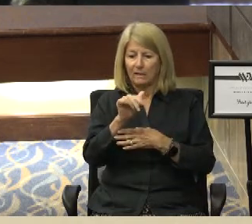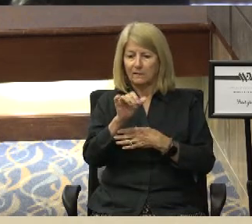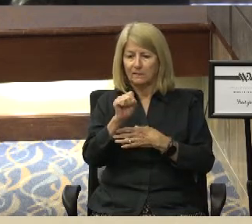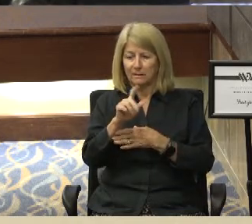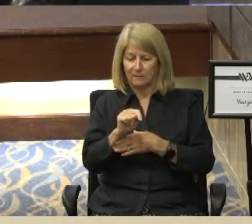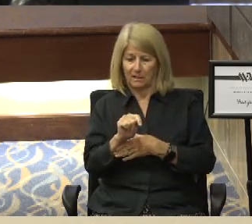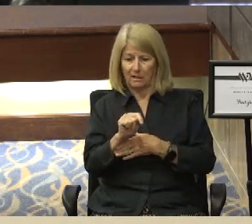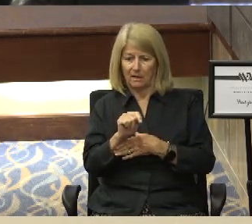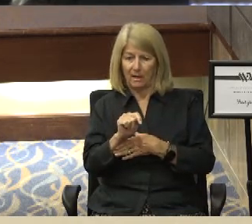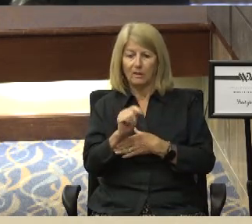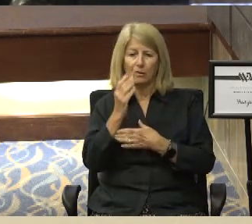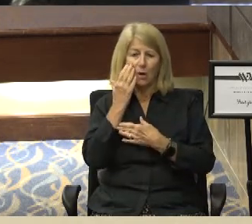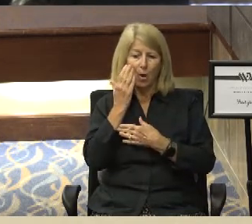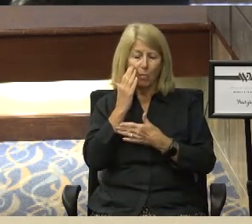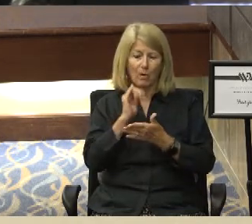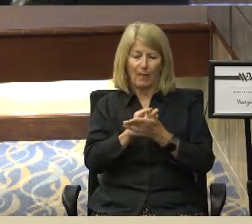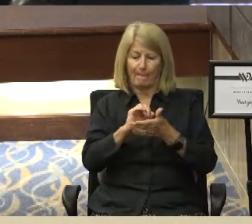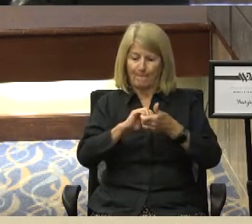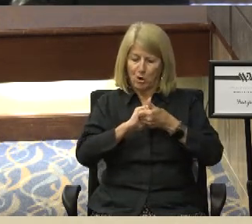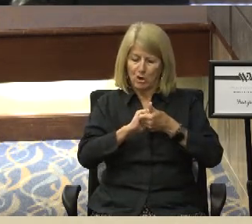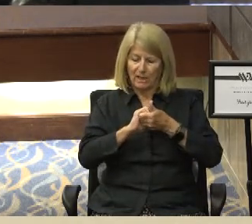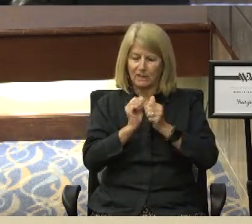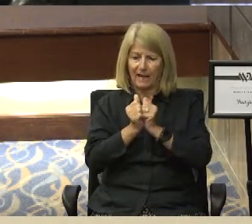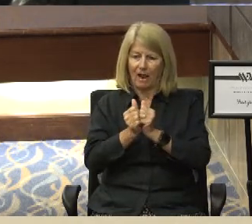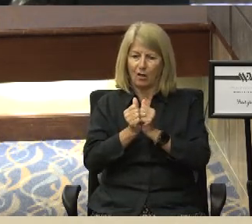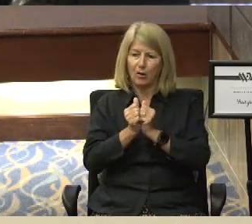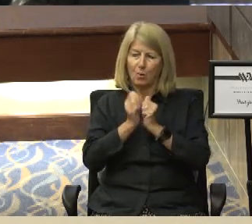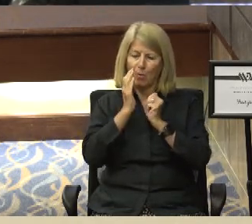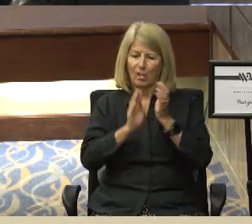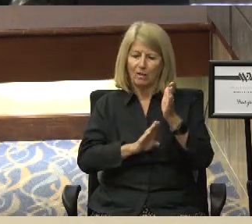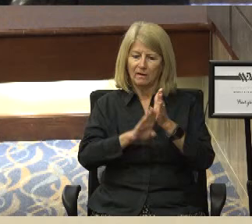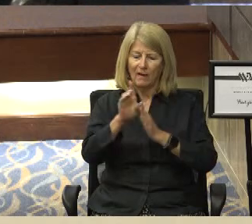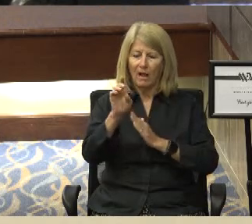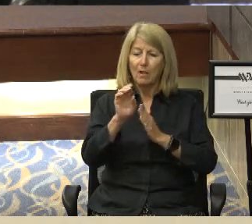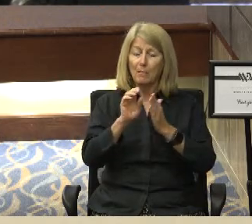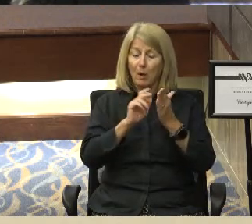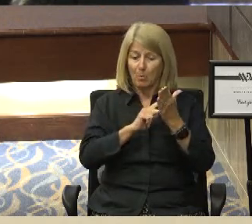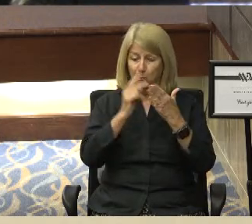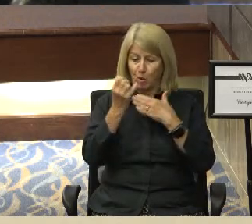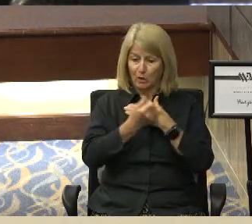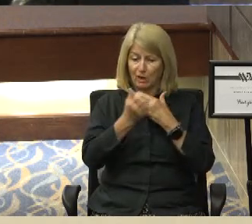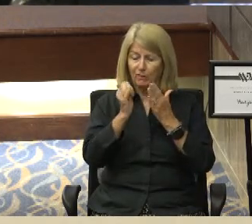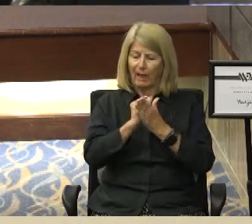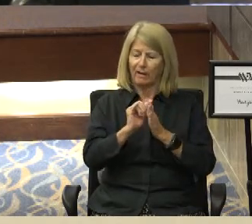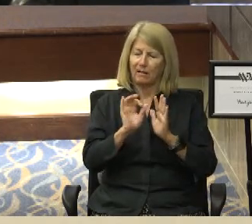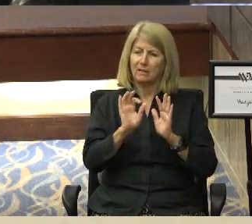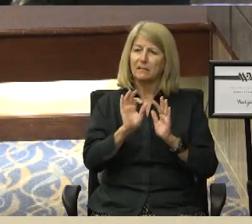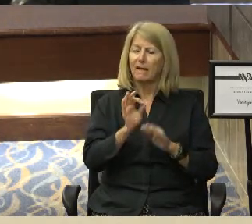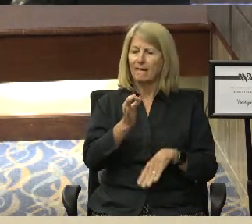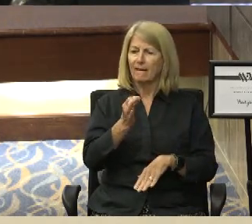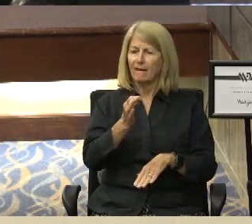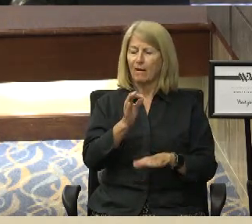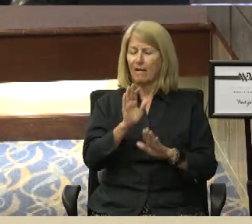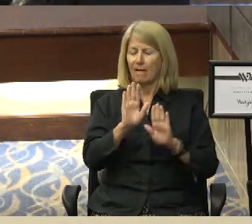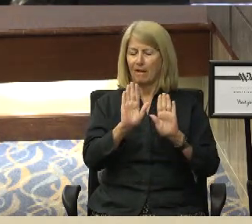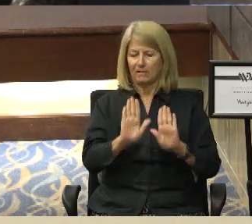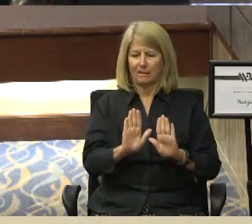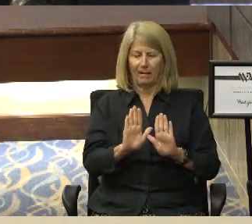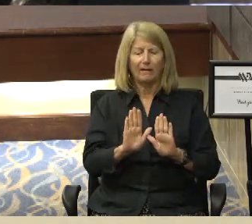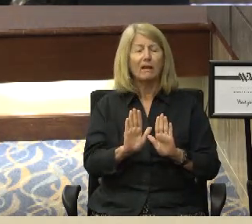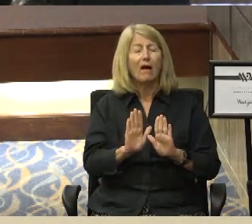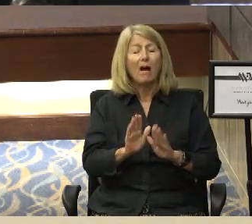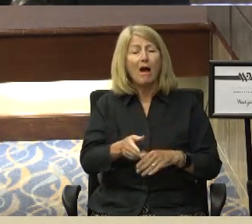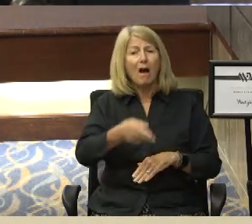and know that in partnering together, we're going to develop a project that is excellent and high quality, and is something that this whole